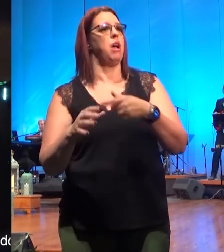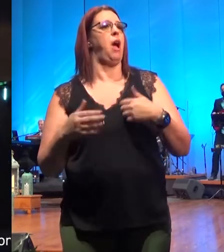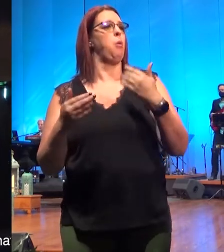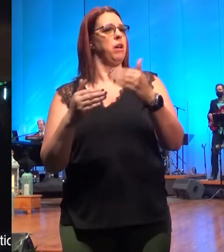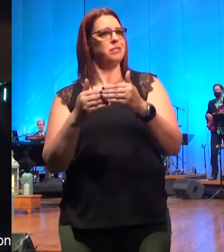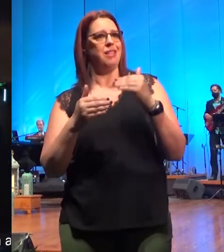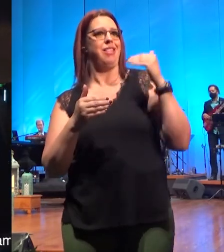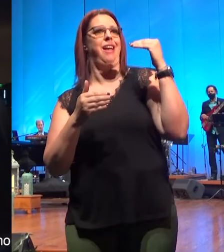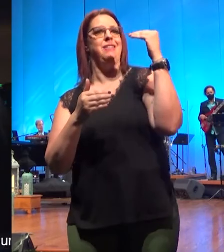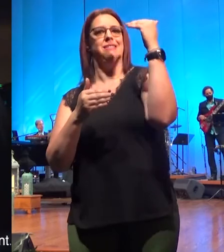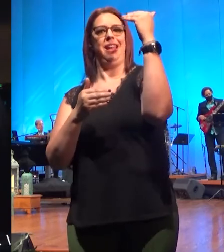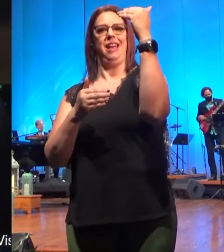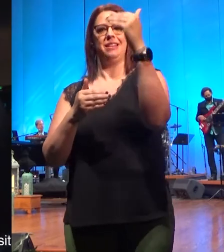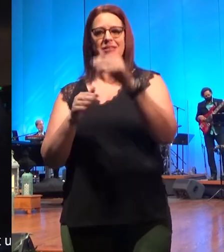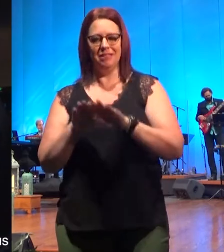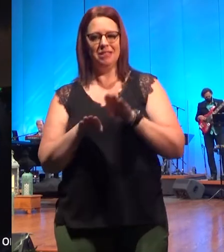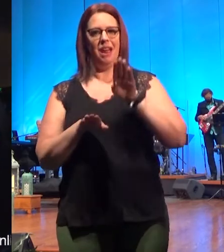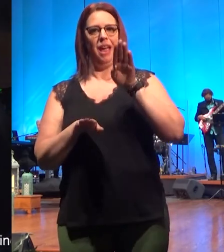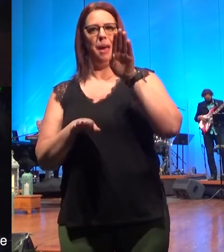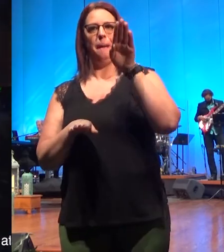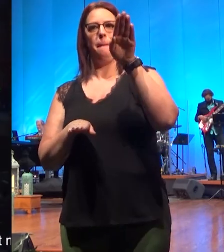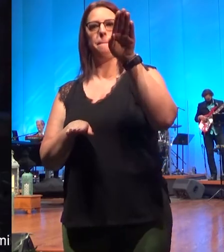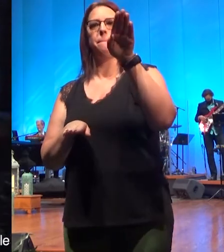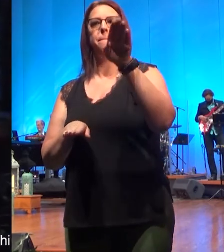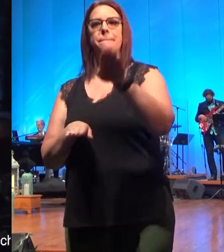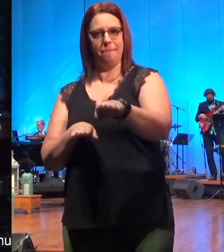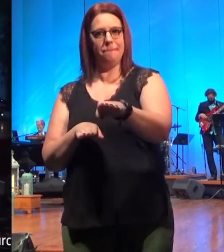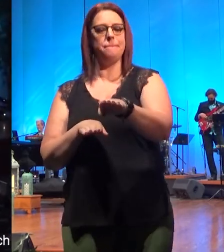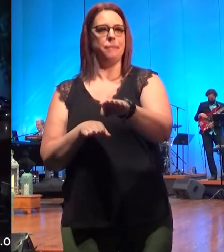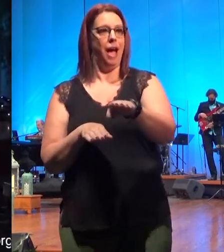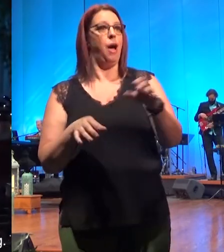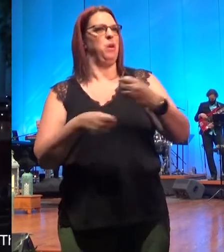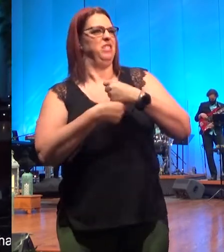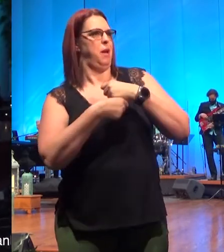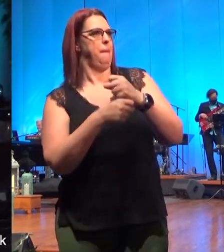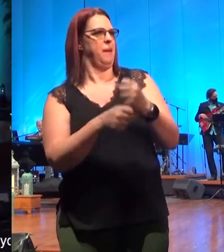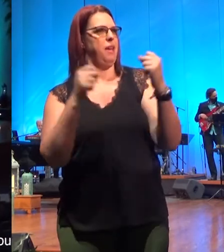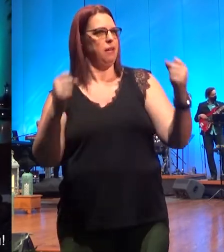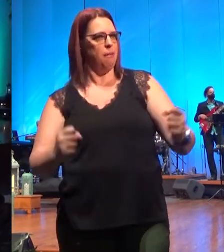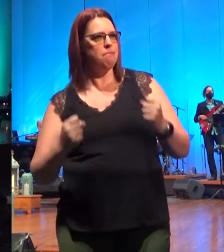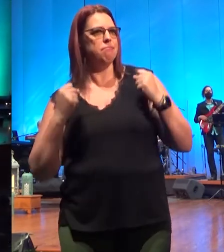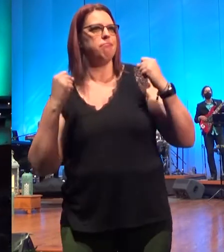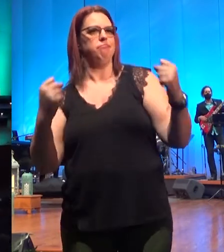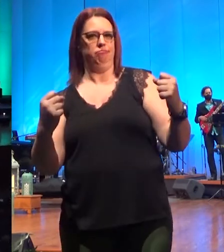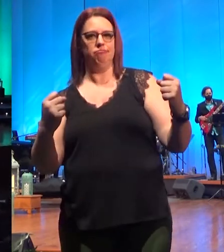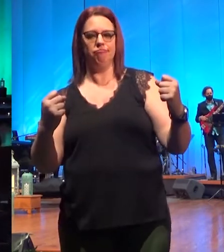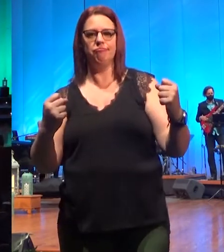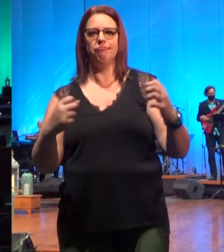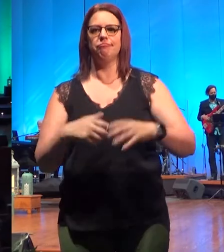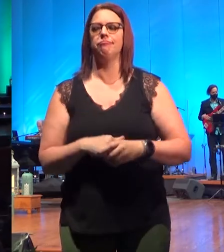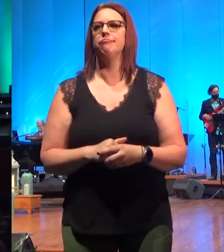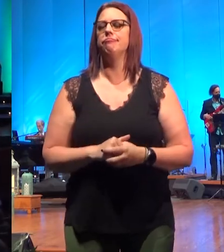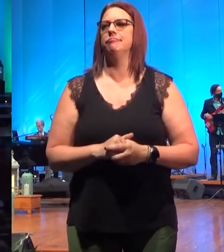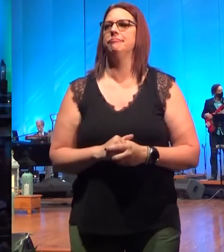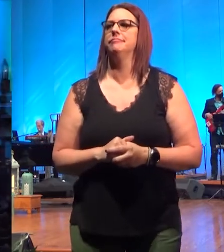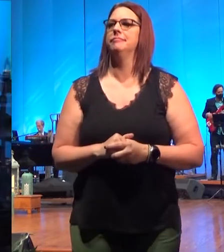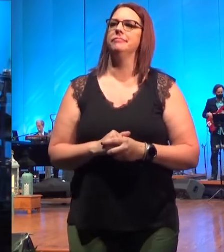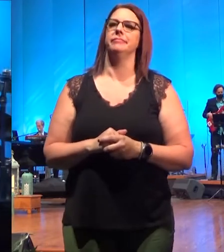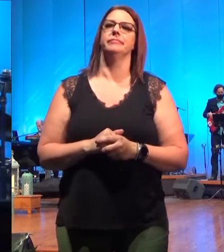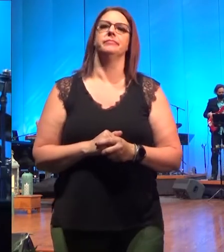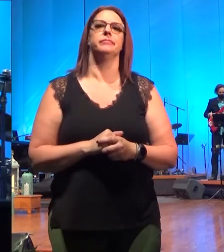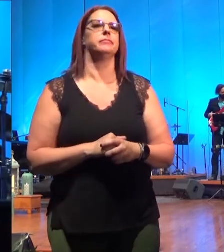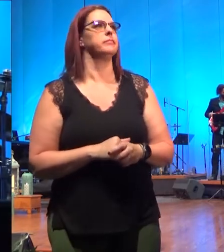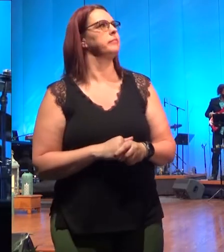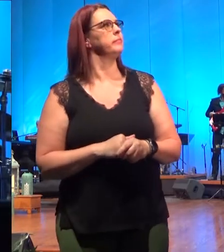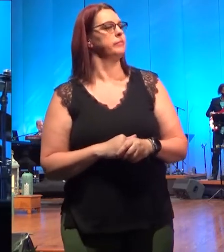next big step to make it that much more ahead. I